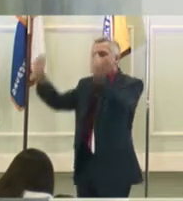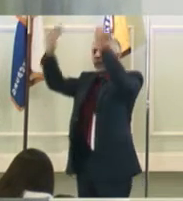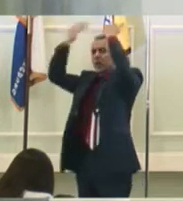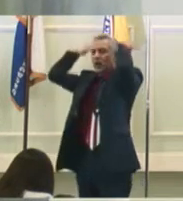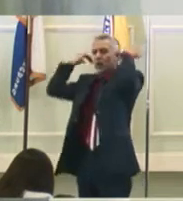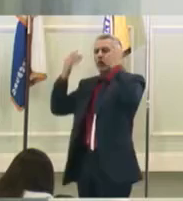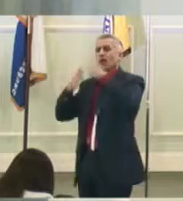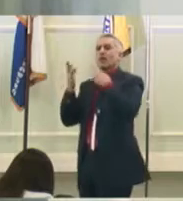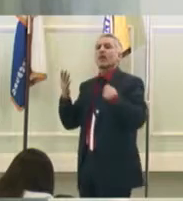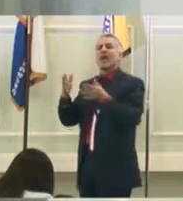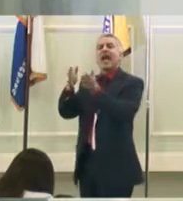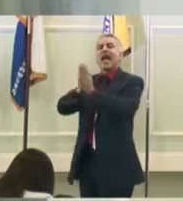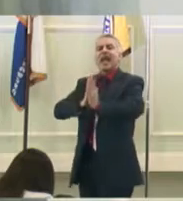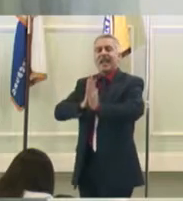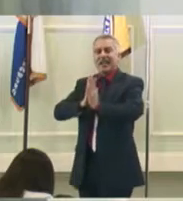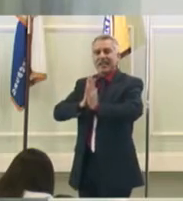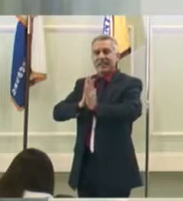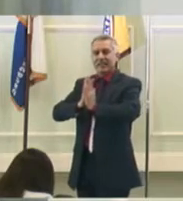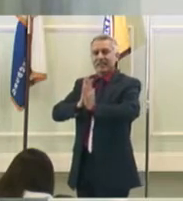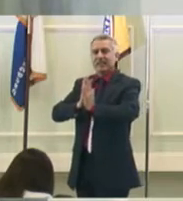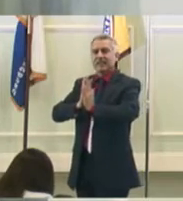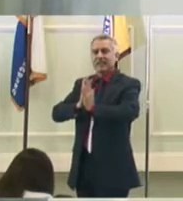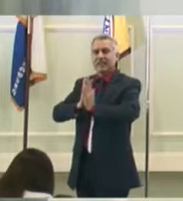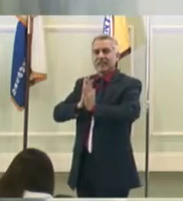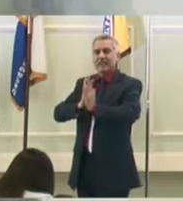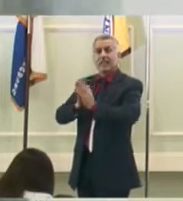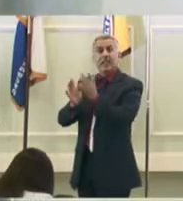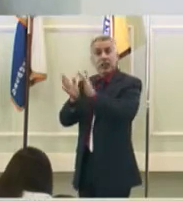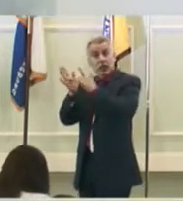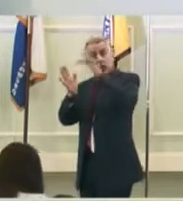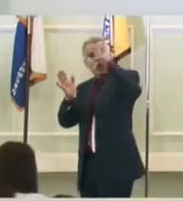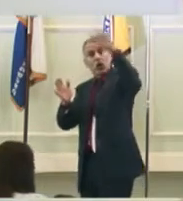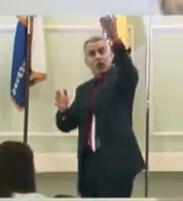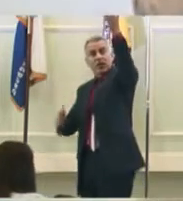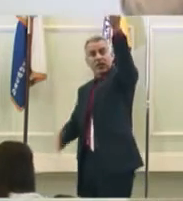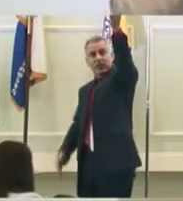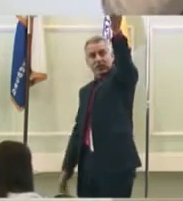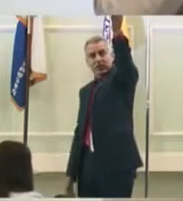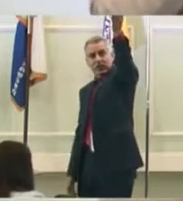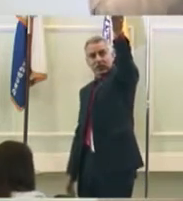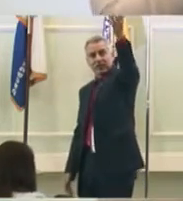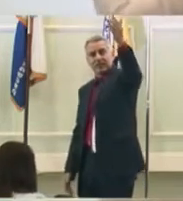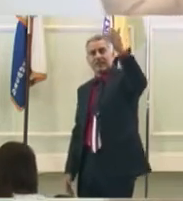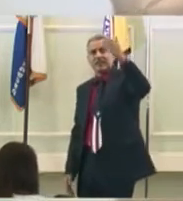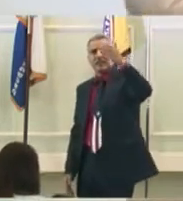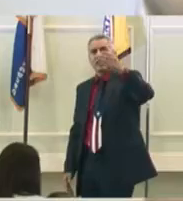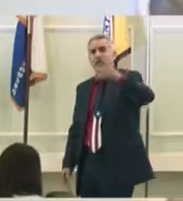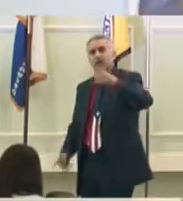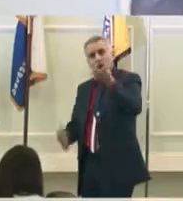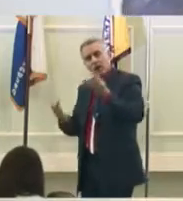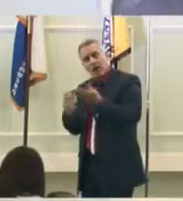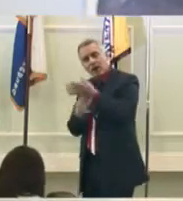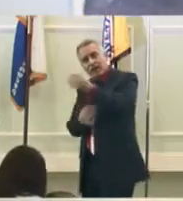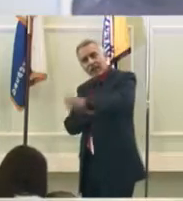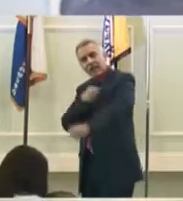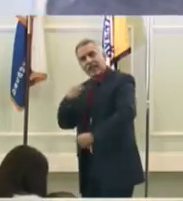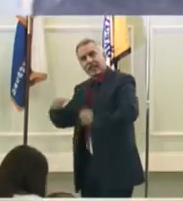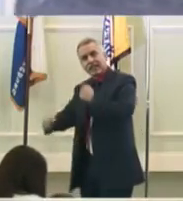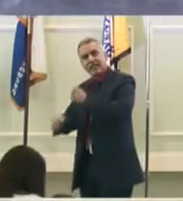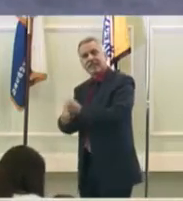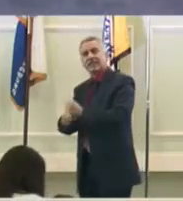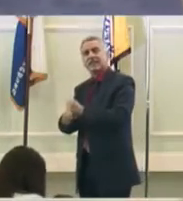according to the power that worketh in us. I'll continue to read. Unto him be glory in the church by Christ Jesus throughout all ages, world without